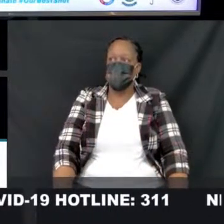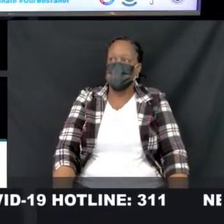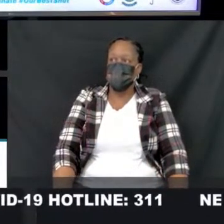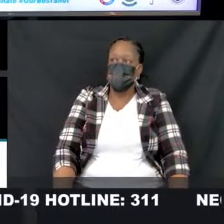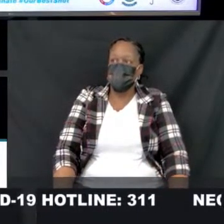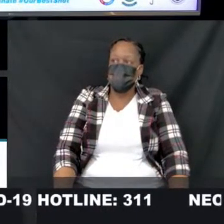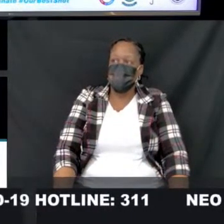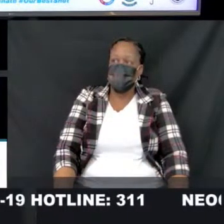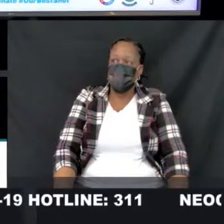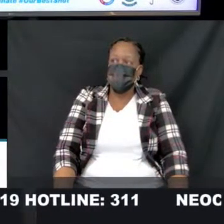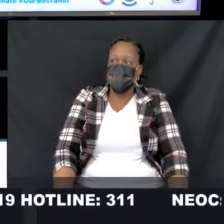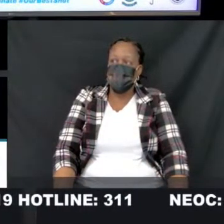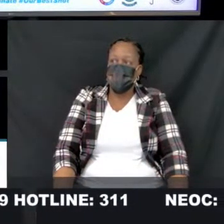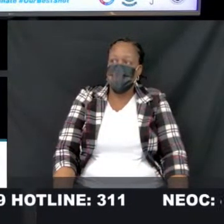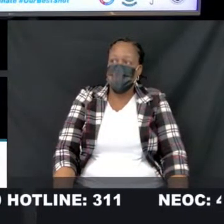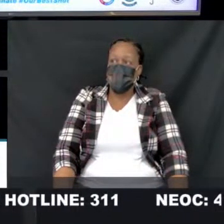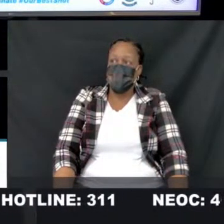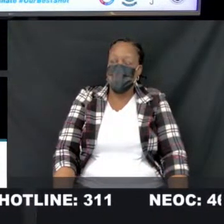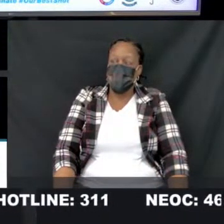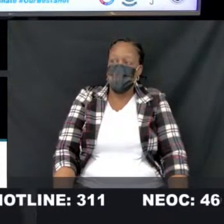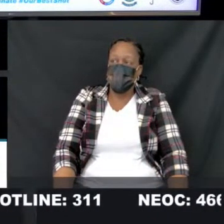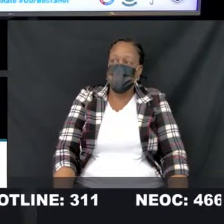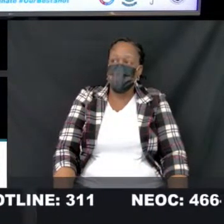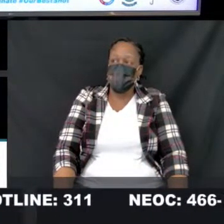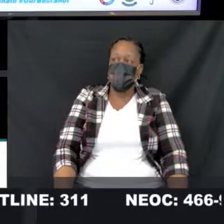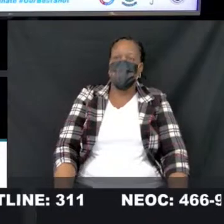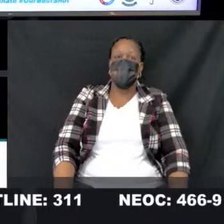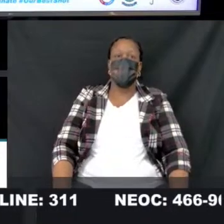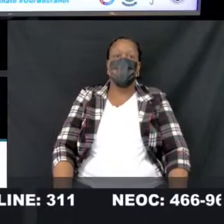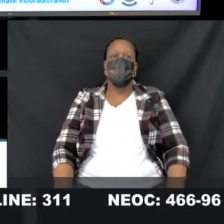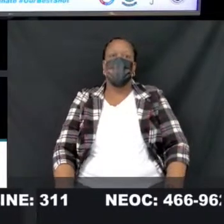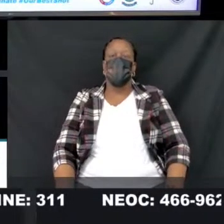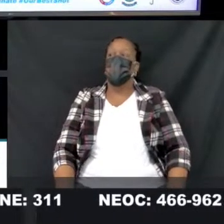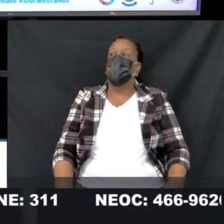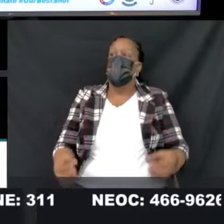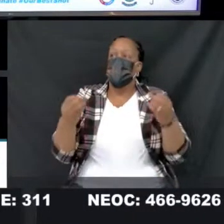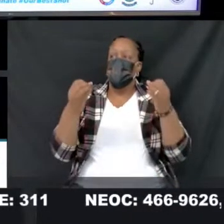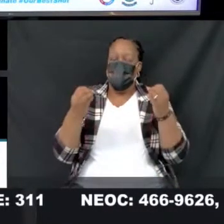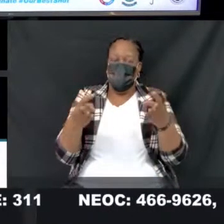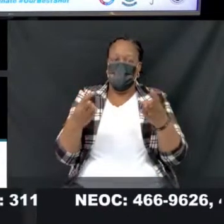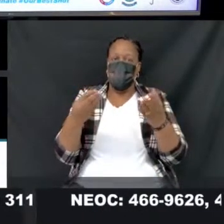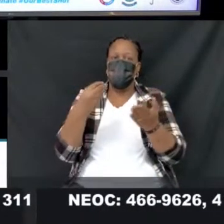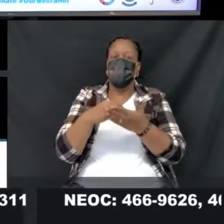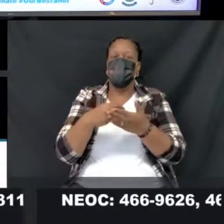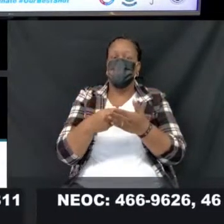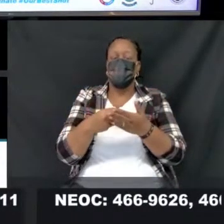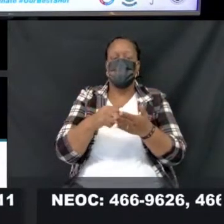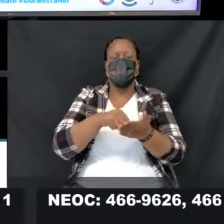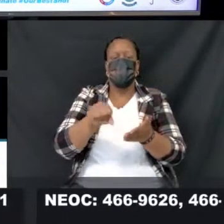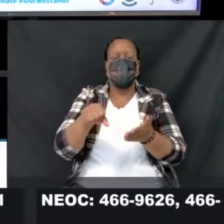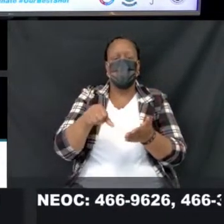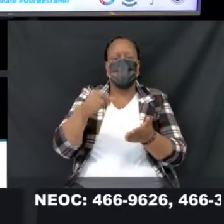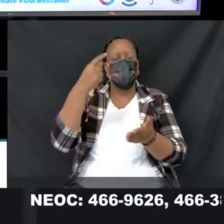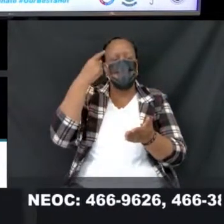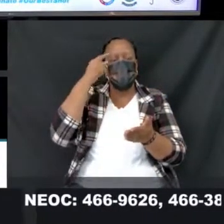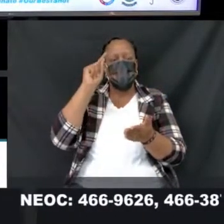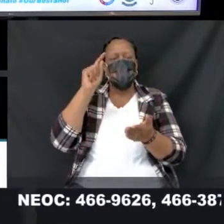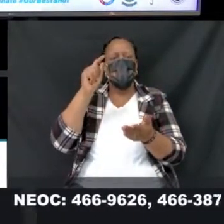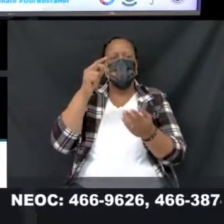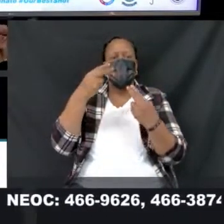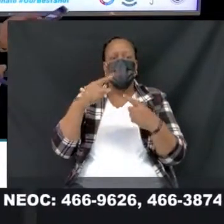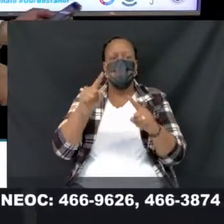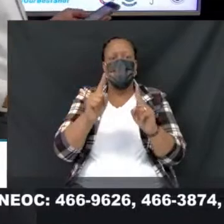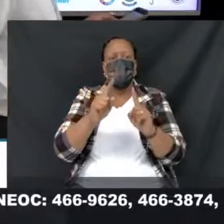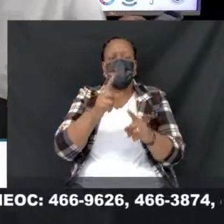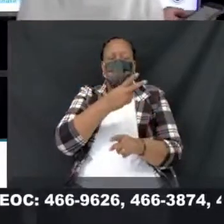cost for treatment per patient? This question is from SK and Vibes.